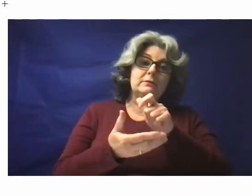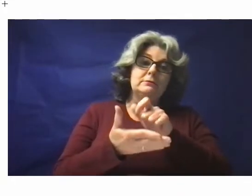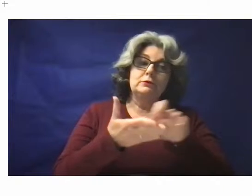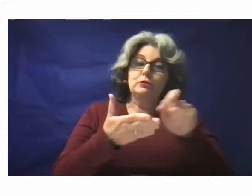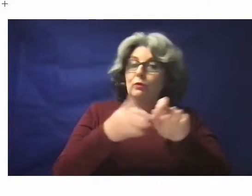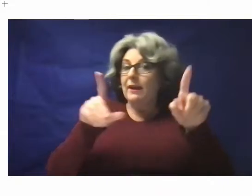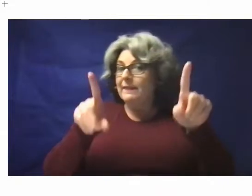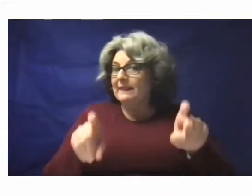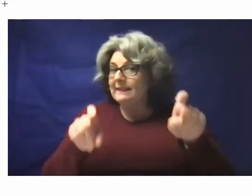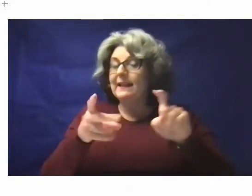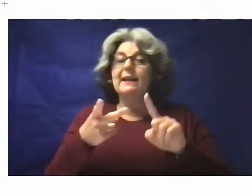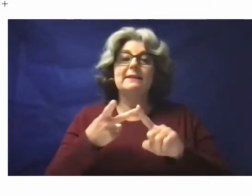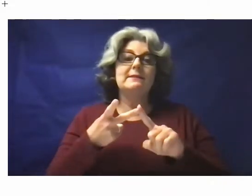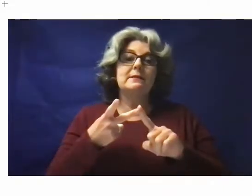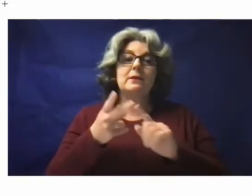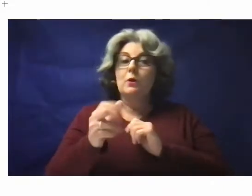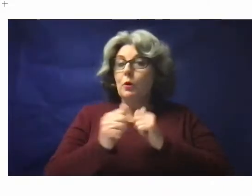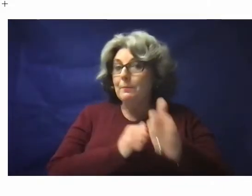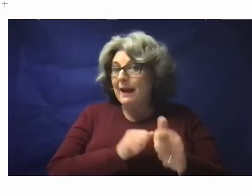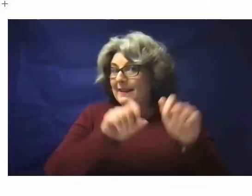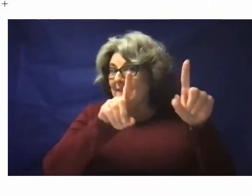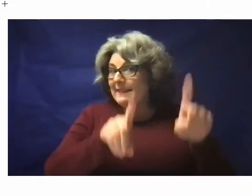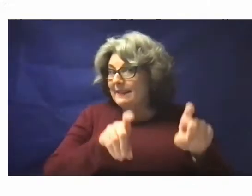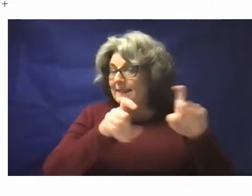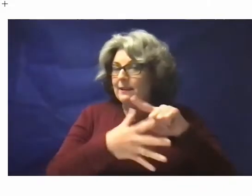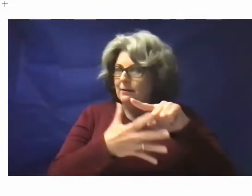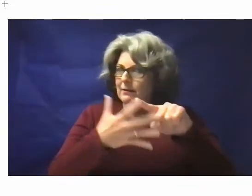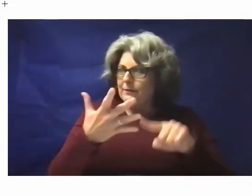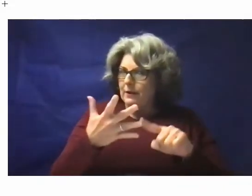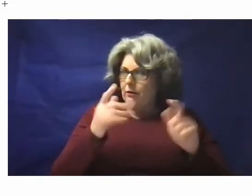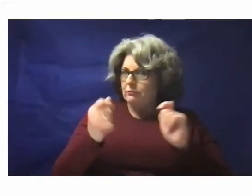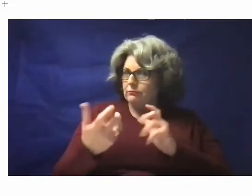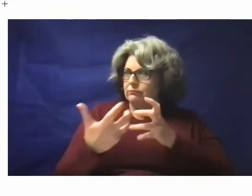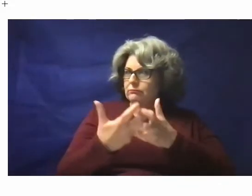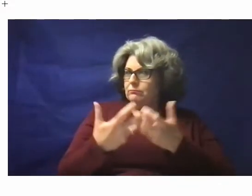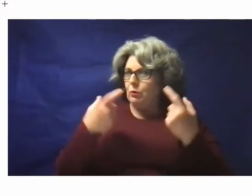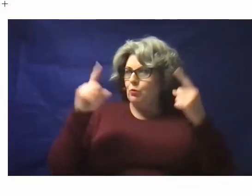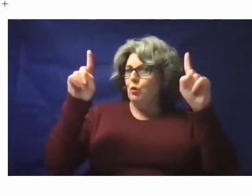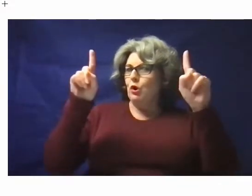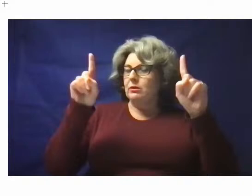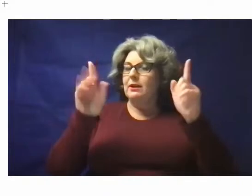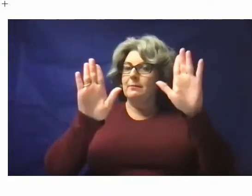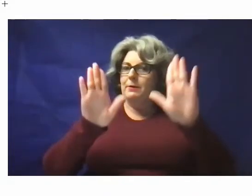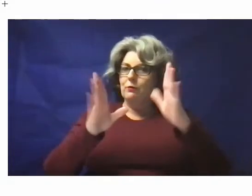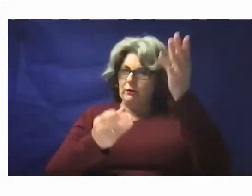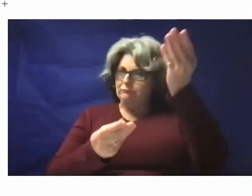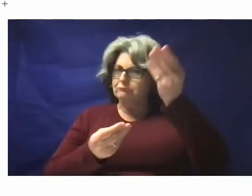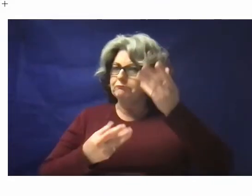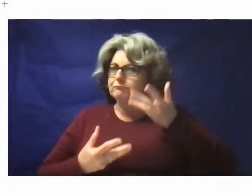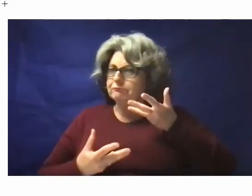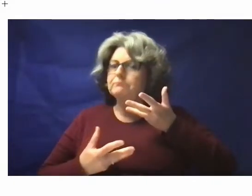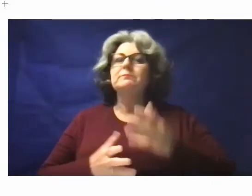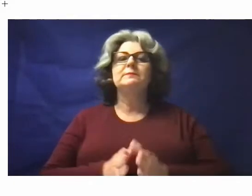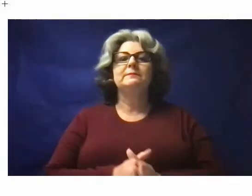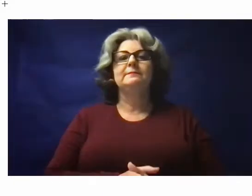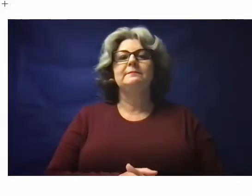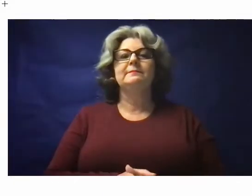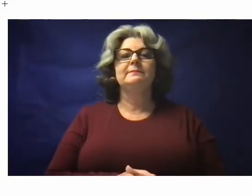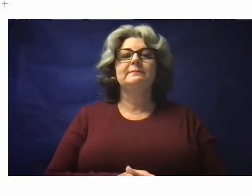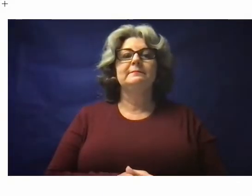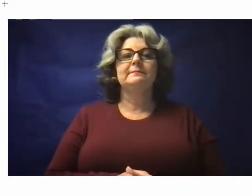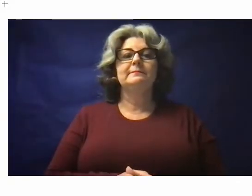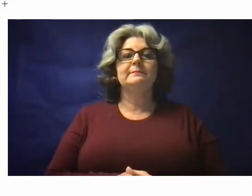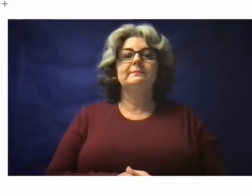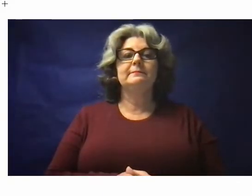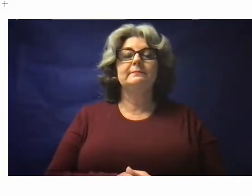or pass the exams. If those accommodations worked for you, that would be great if you shared them with us. Once we